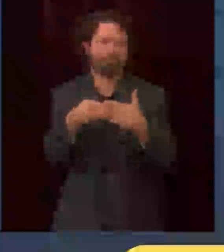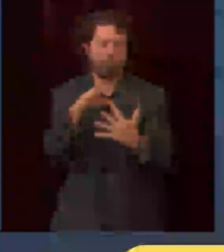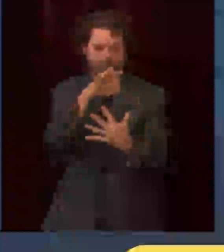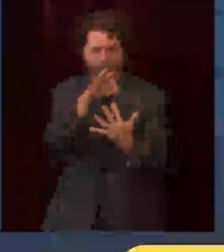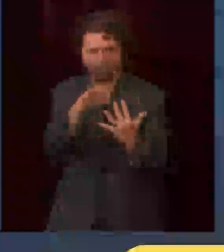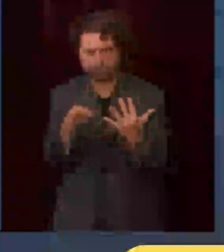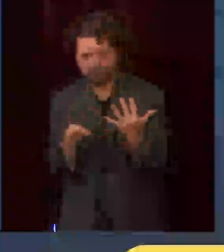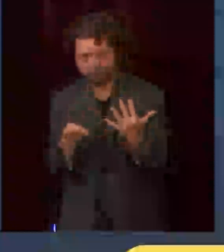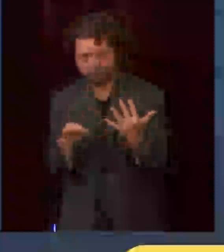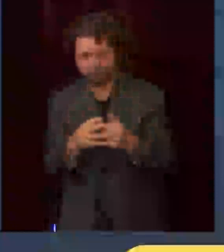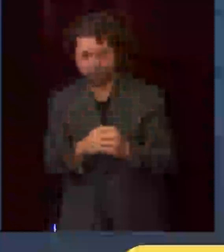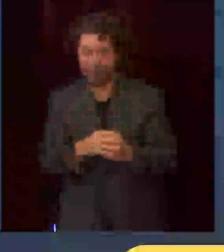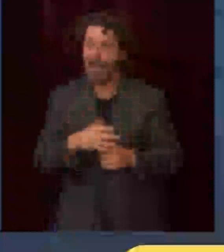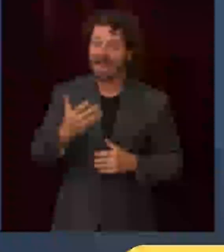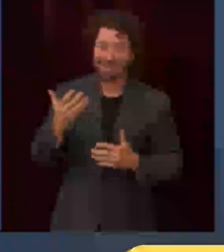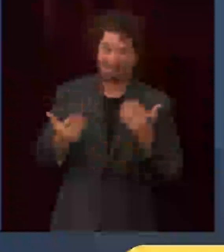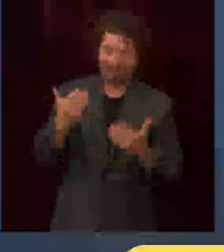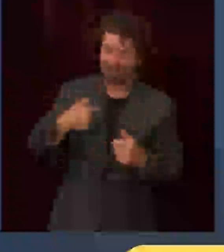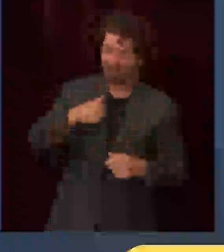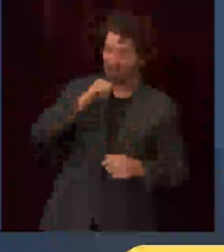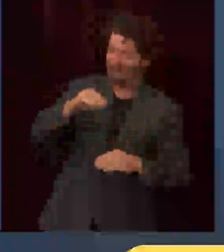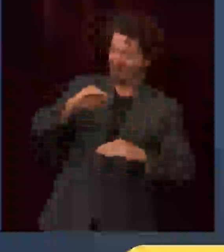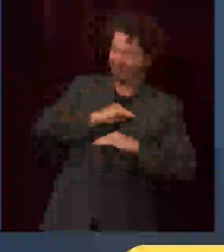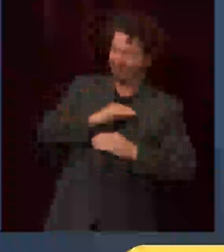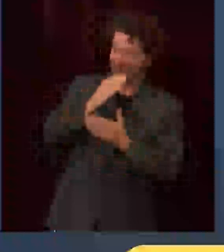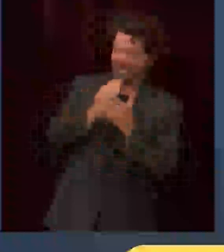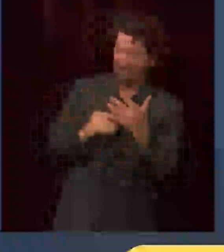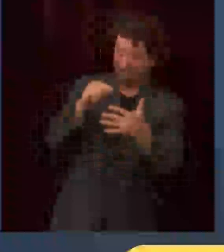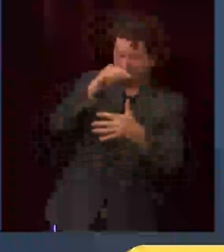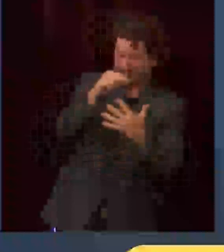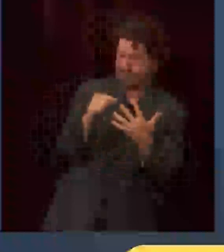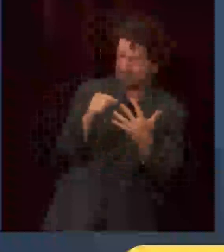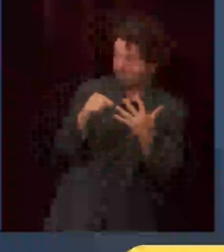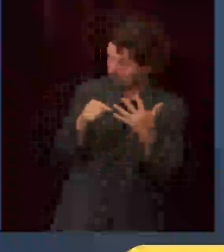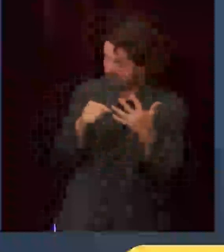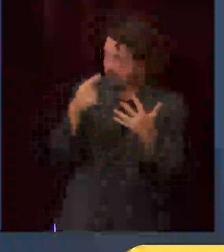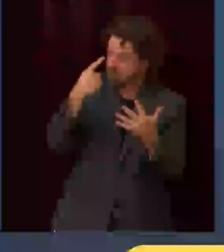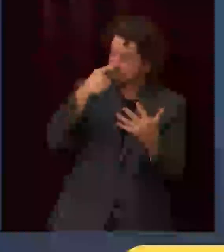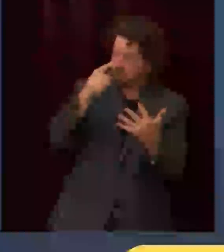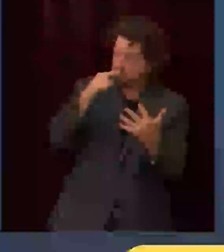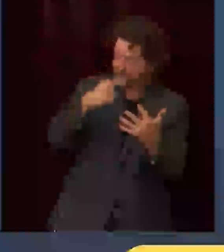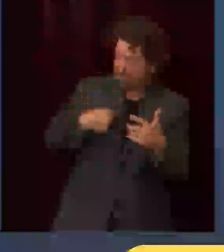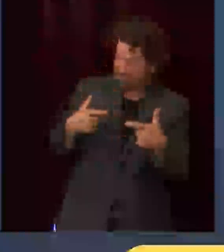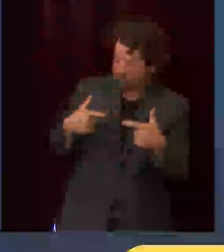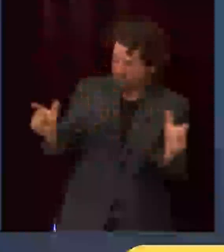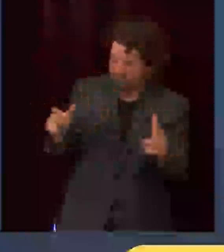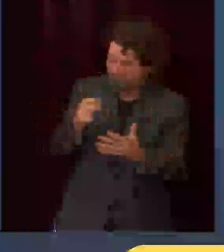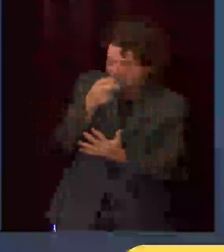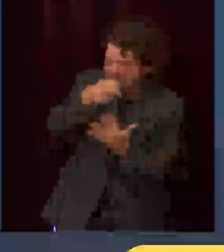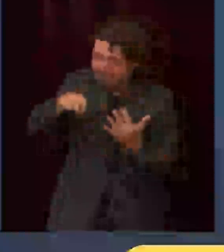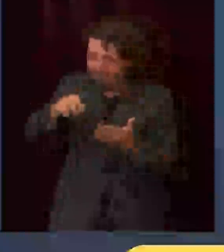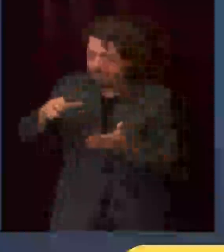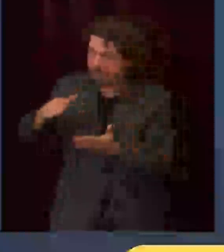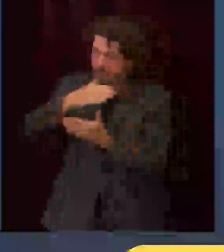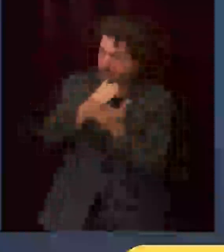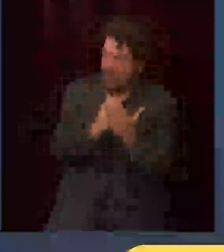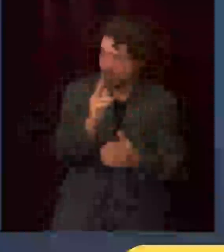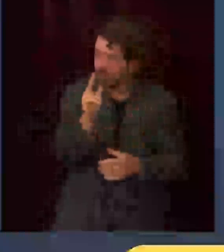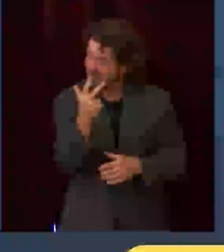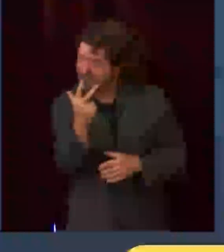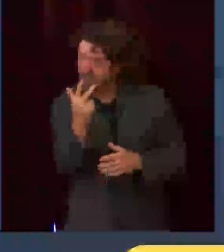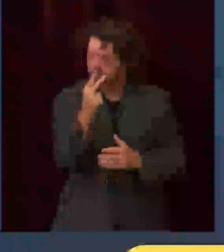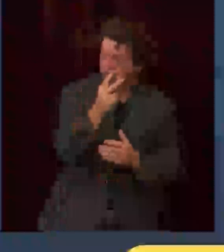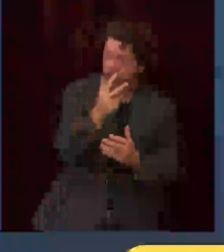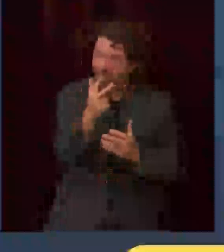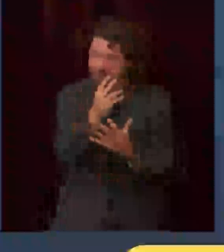quite meet the phase 2 requirements, but might be able to propose certain activities that they can really demonstrate are safe. You